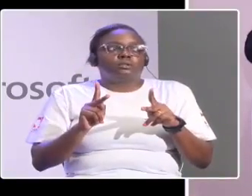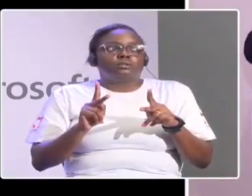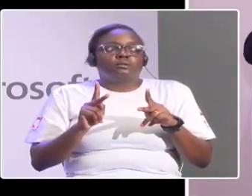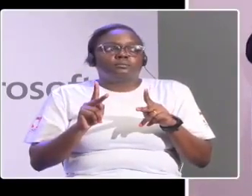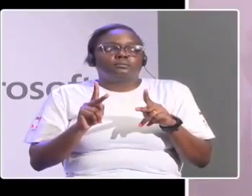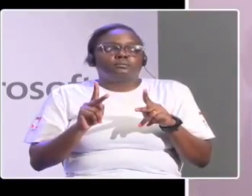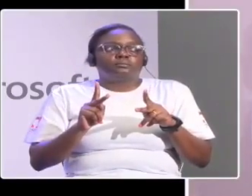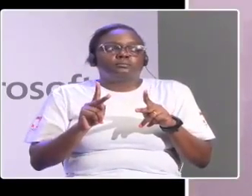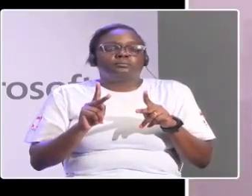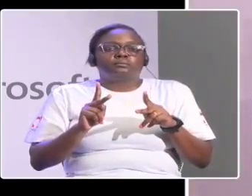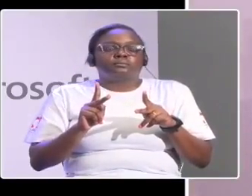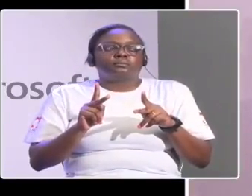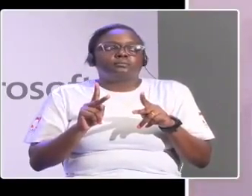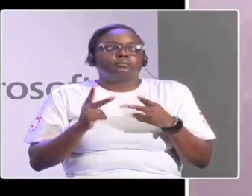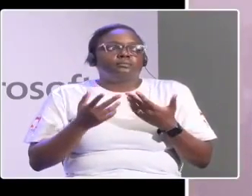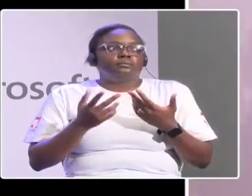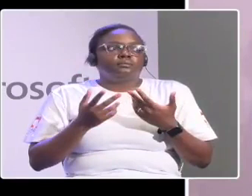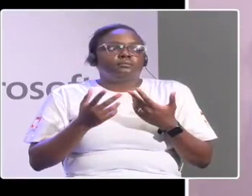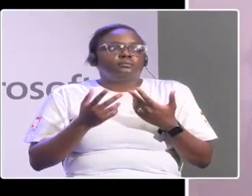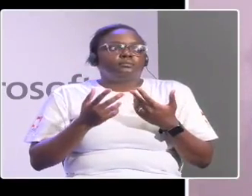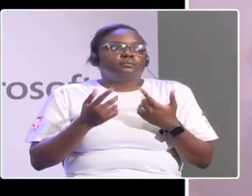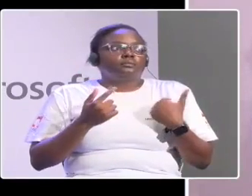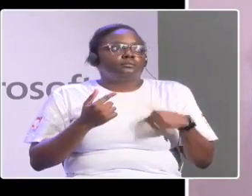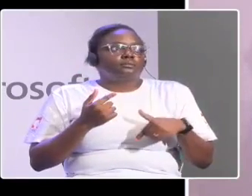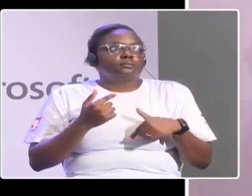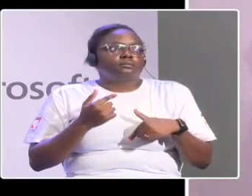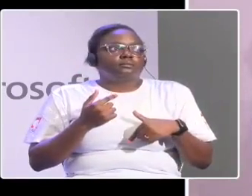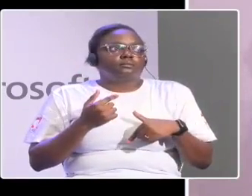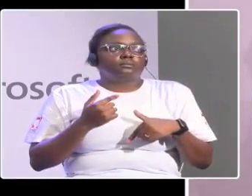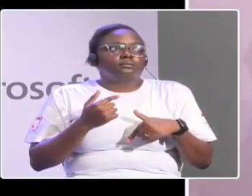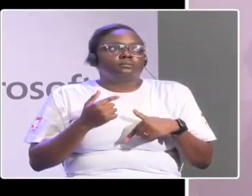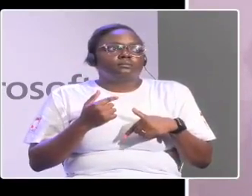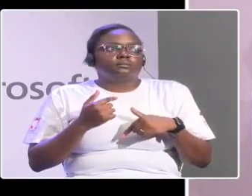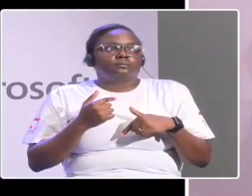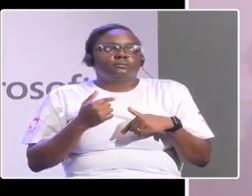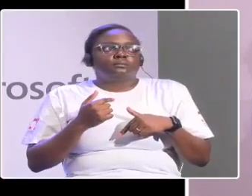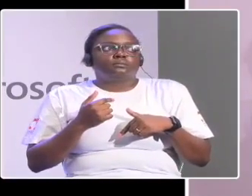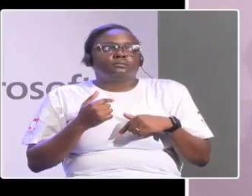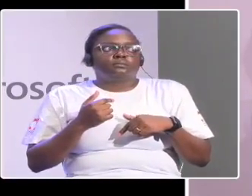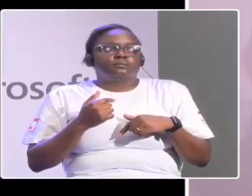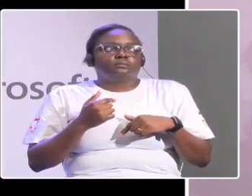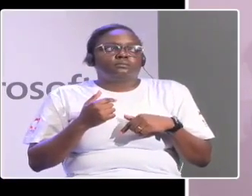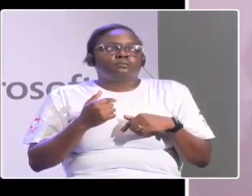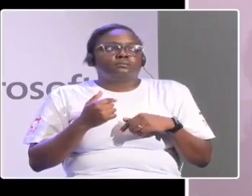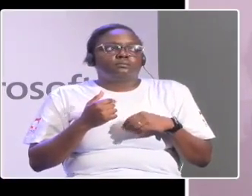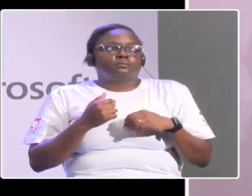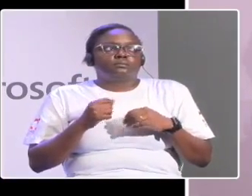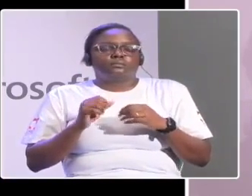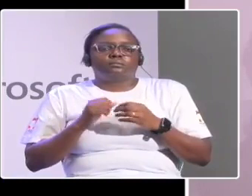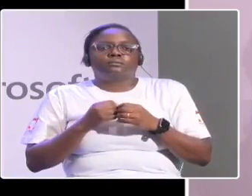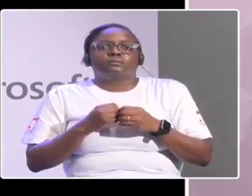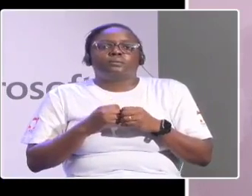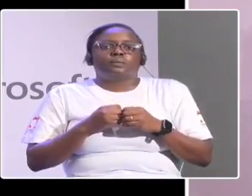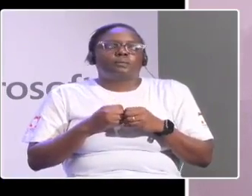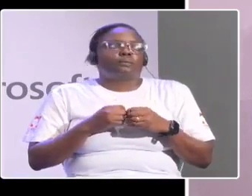both Sarah and Laura said, we have an opportunity to, and I almost feel an obligation to do what we can to help raise the conversation in terms of